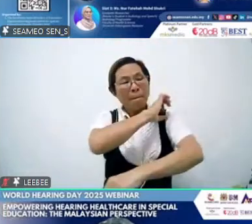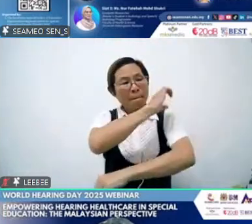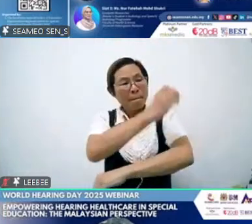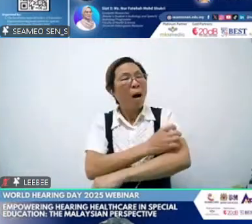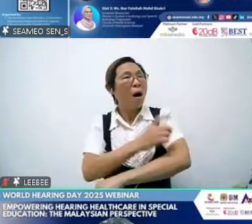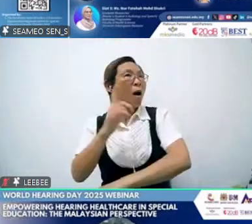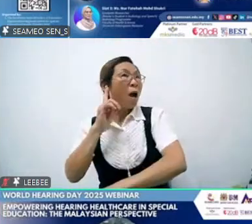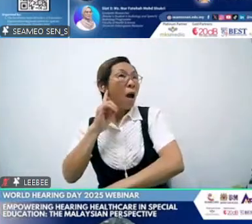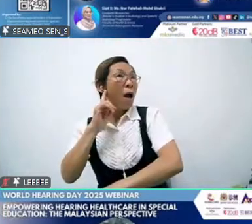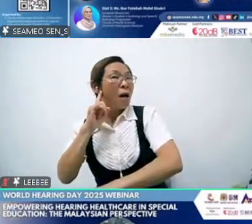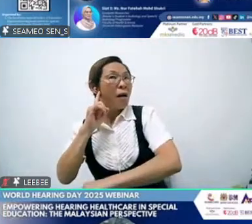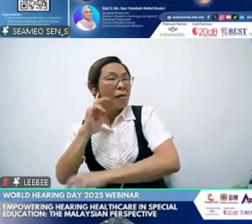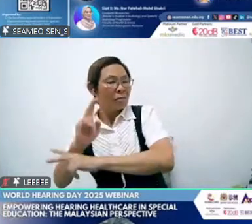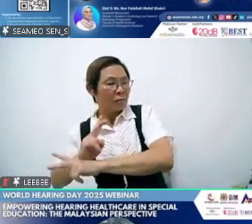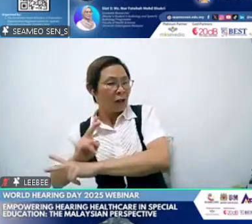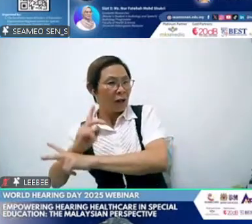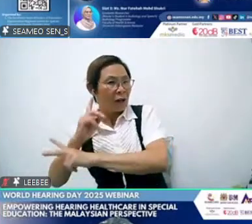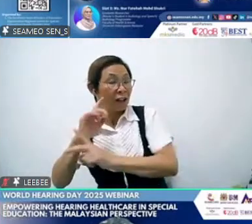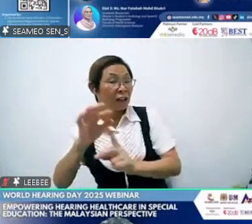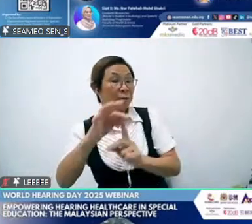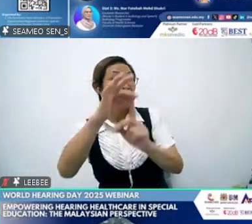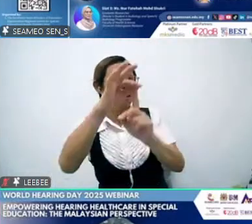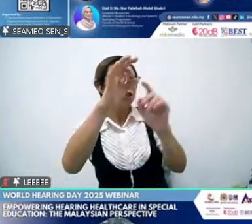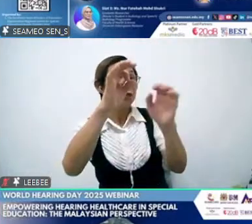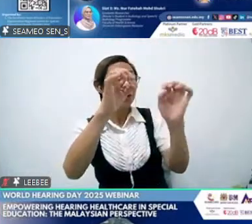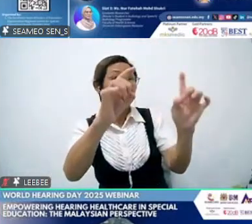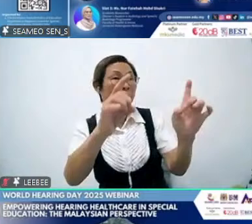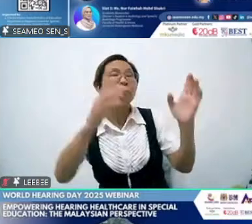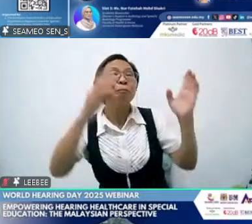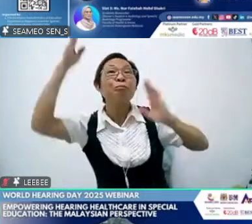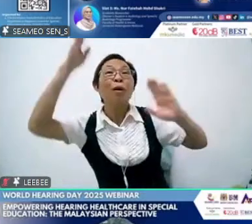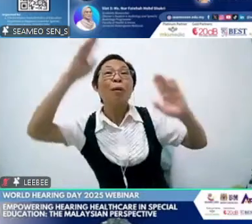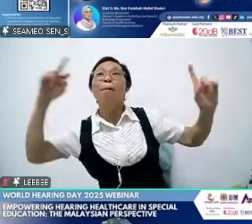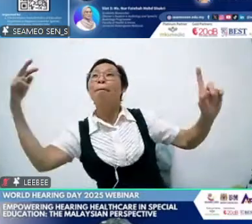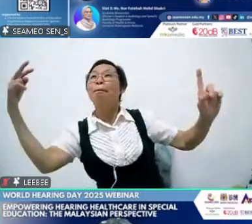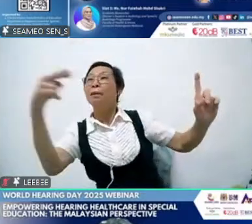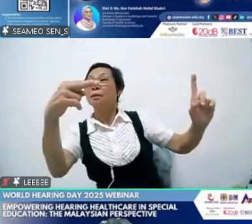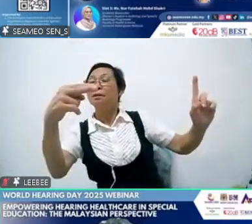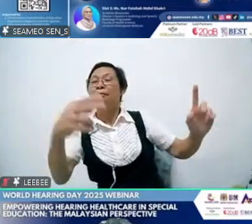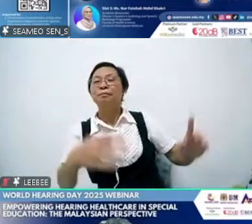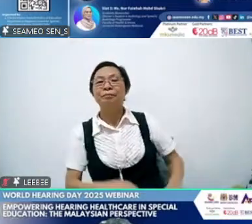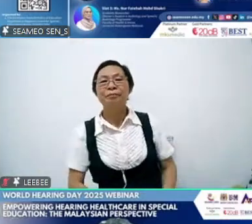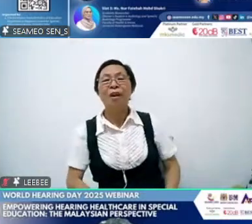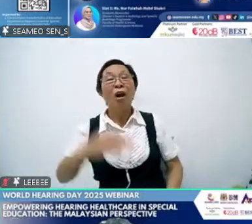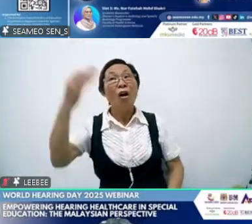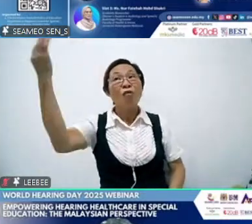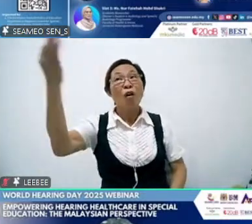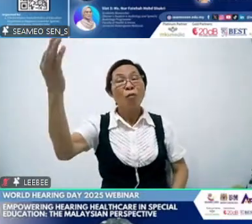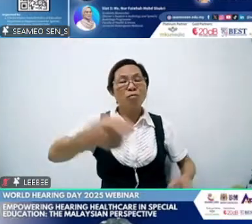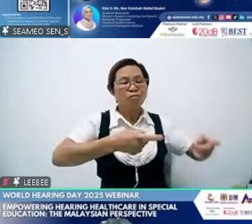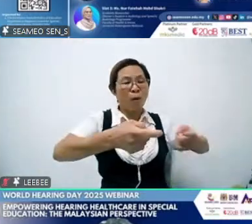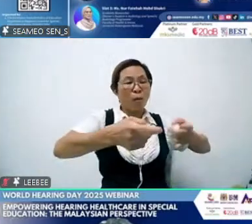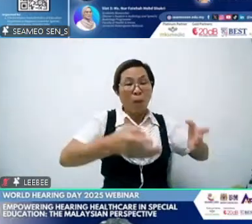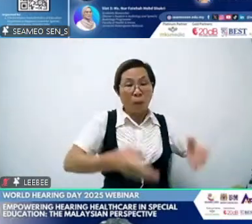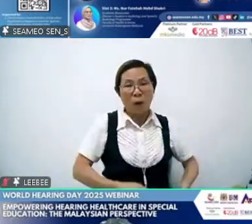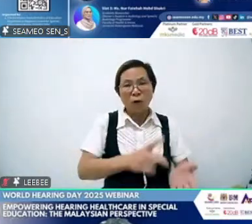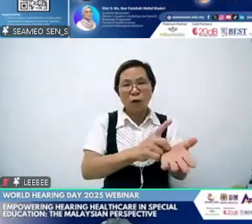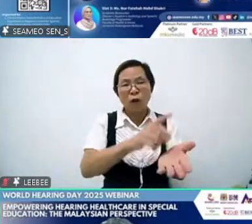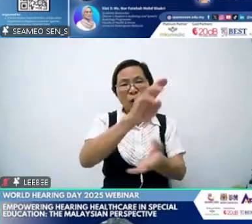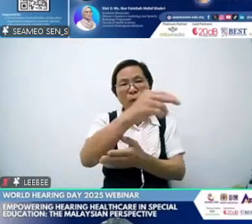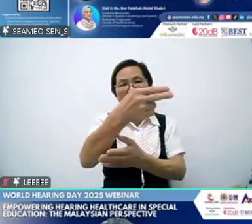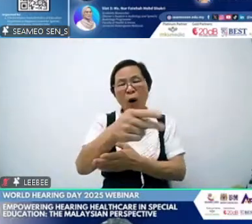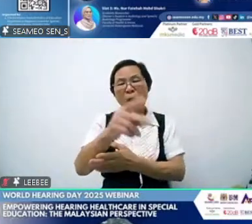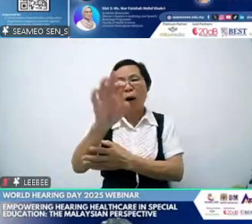hearing healthcare in special education, the Malaysia Perspective. The forum will be moderated by Dr. Muhammad Fazil